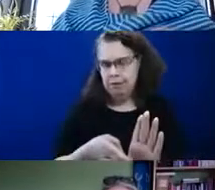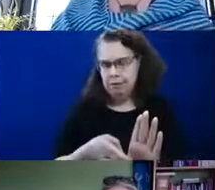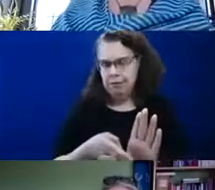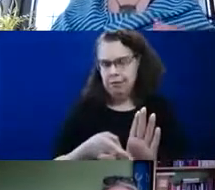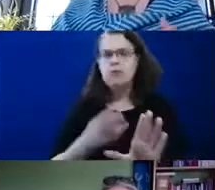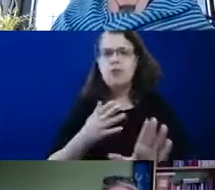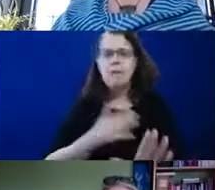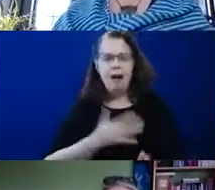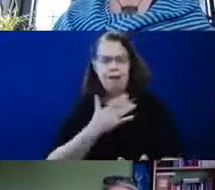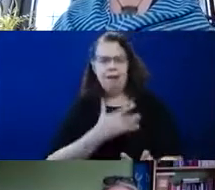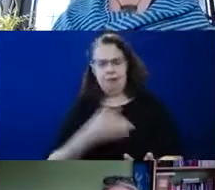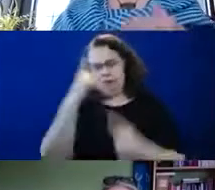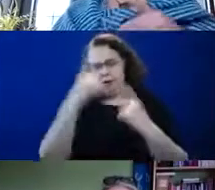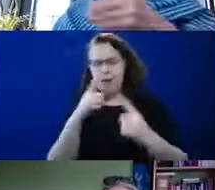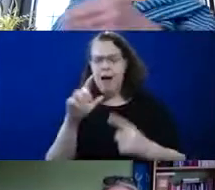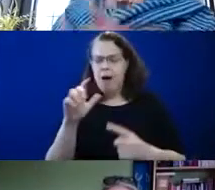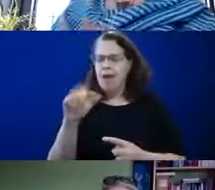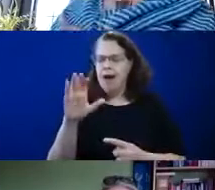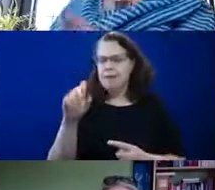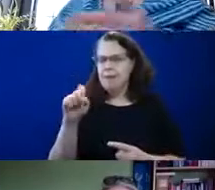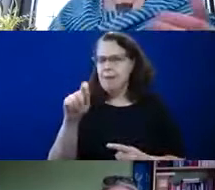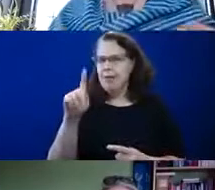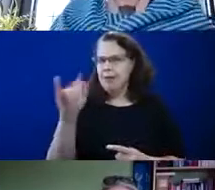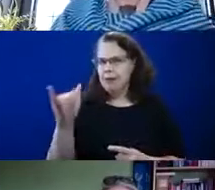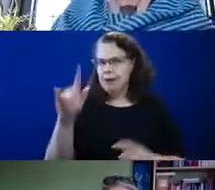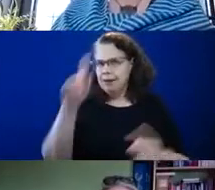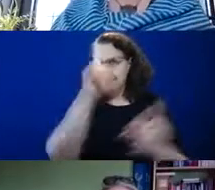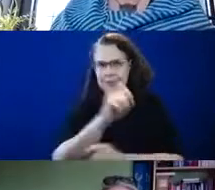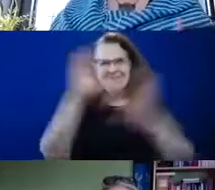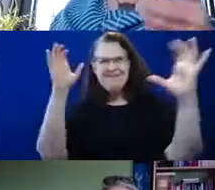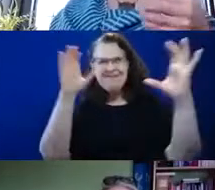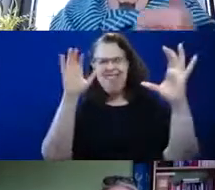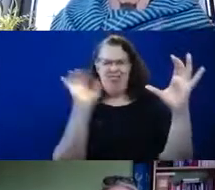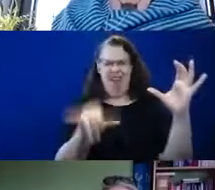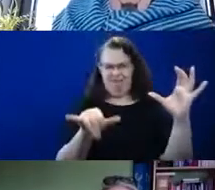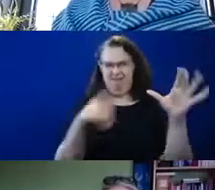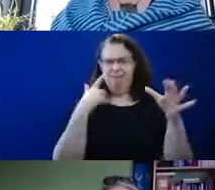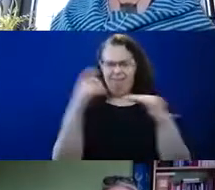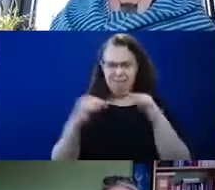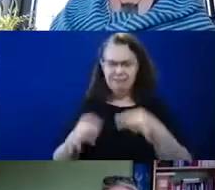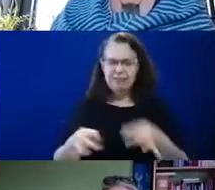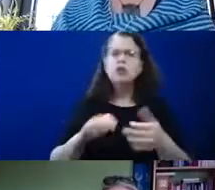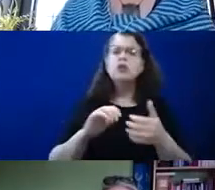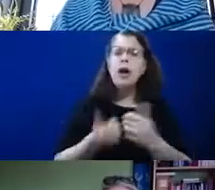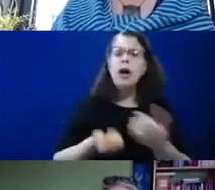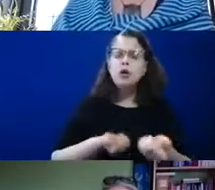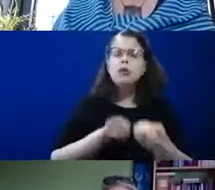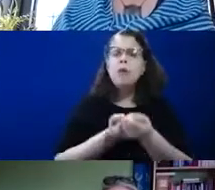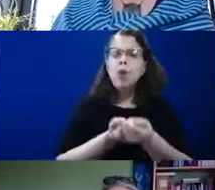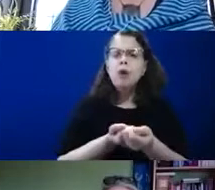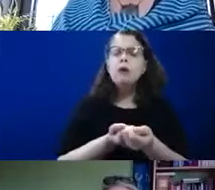I think about accessibility. How do I support participation in what we would call the occupation of